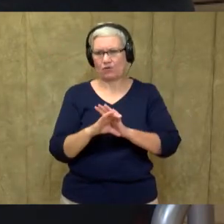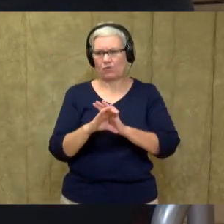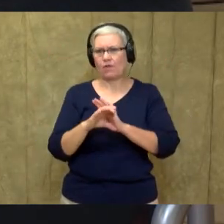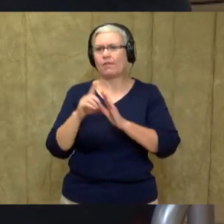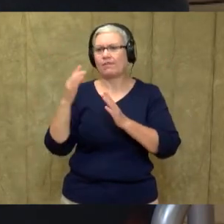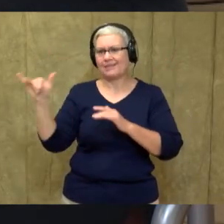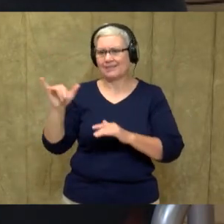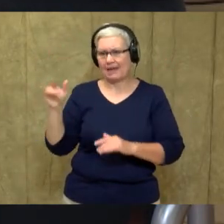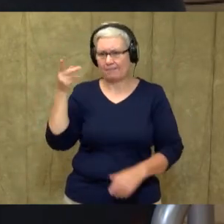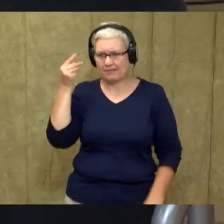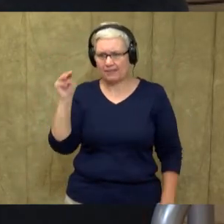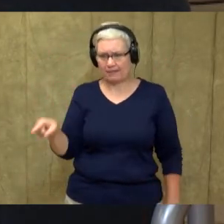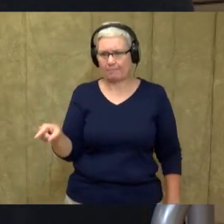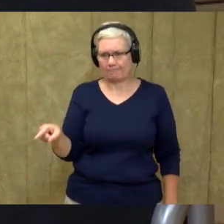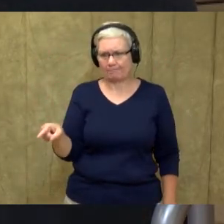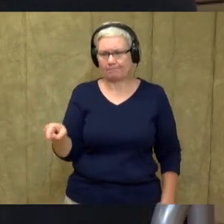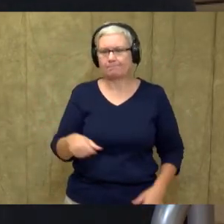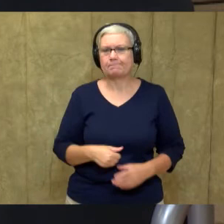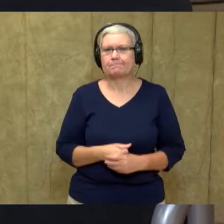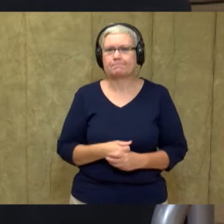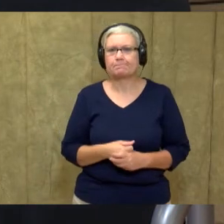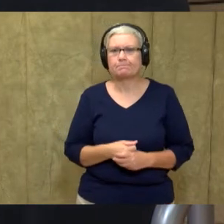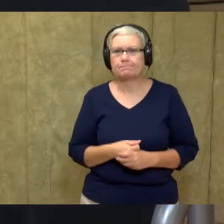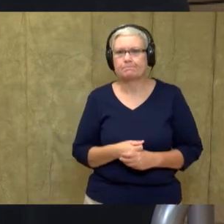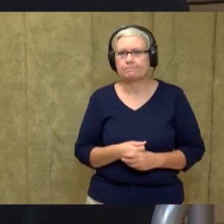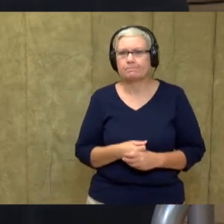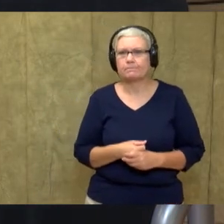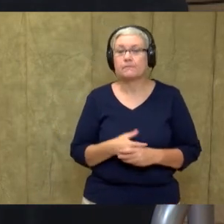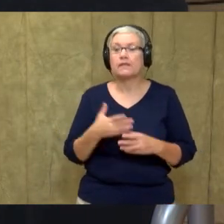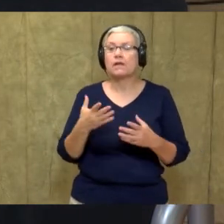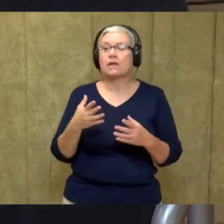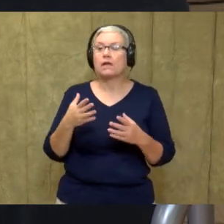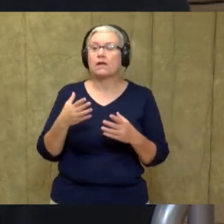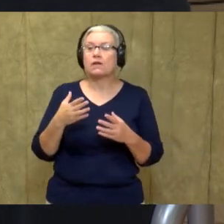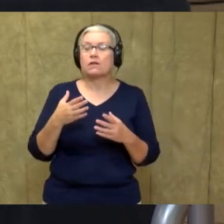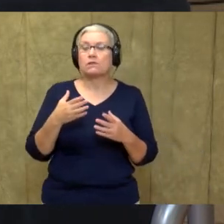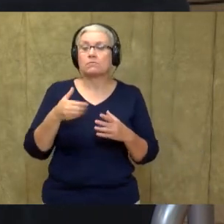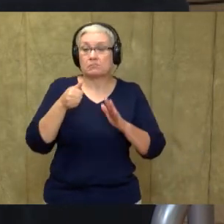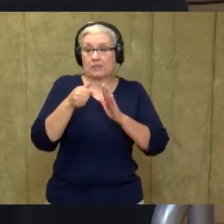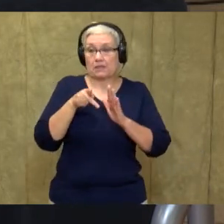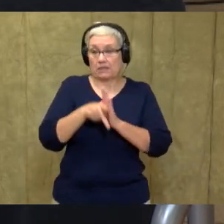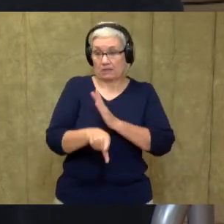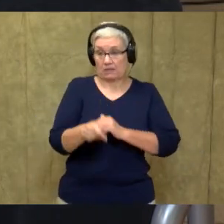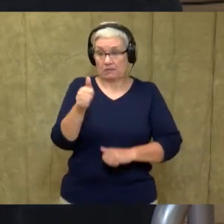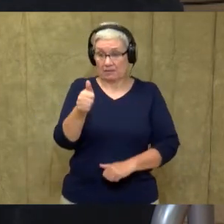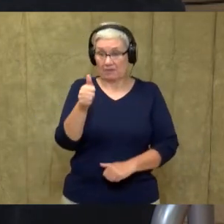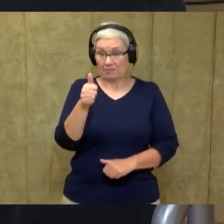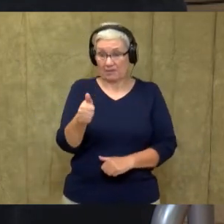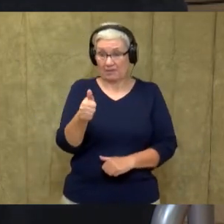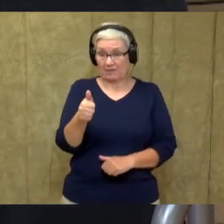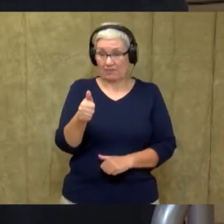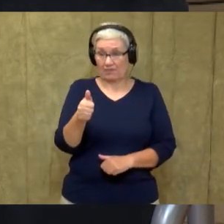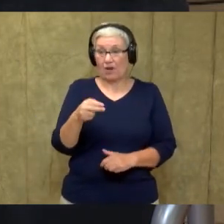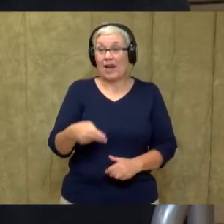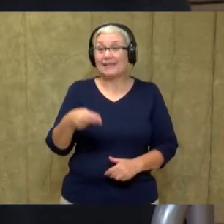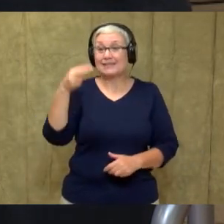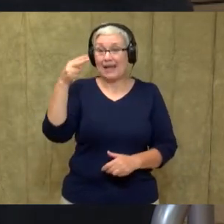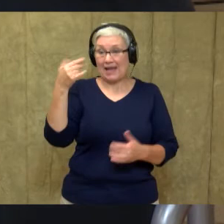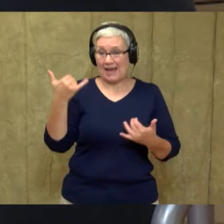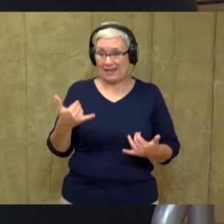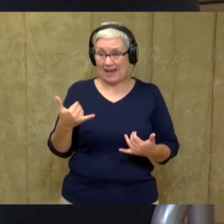so he even mentions suicide and how it affects, how suicide is high for those who suffer